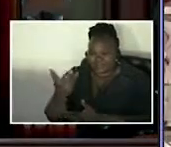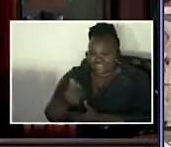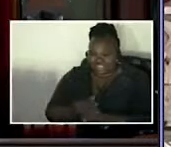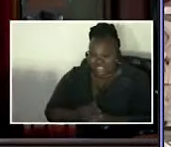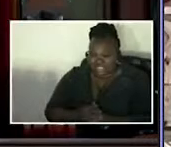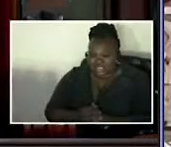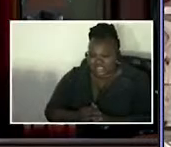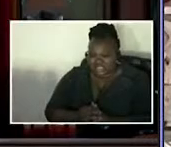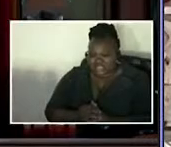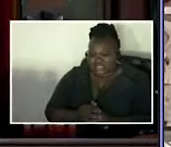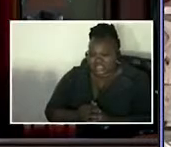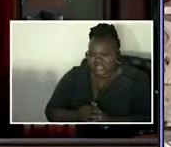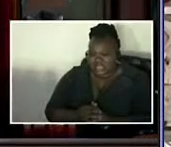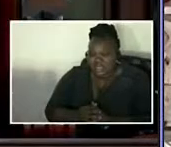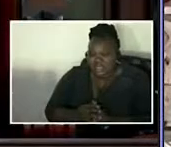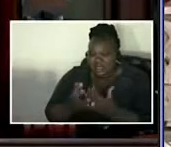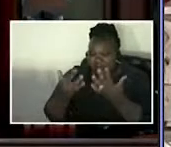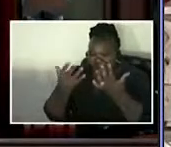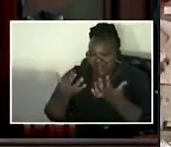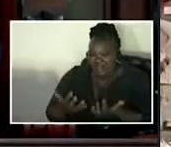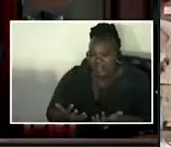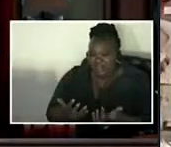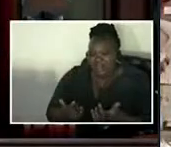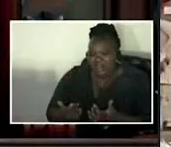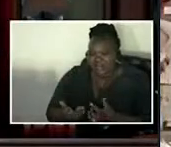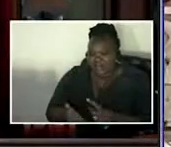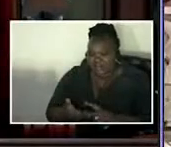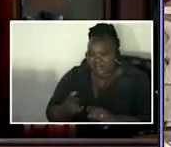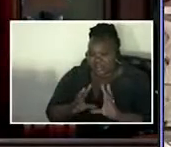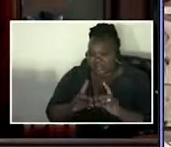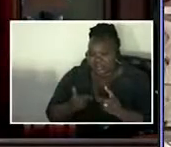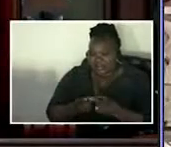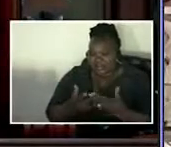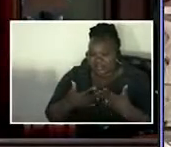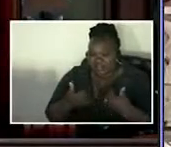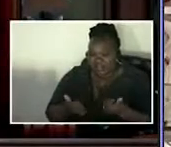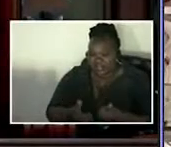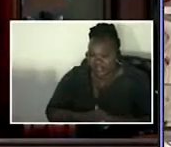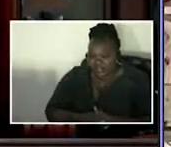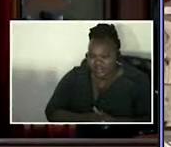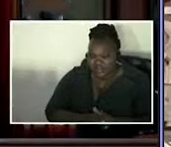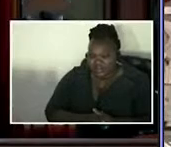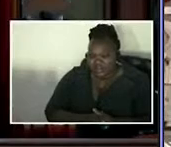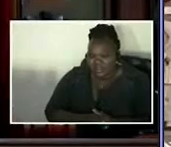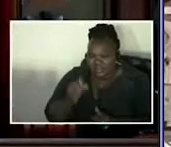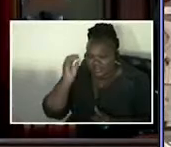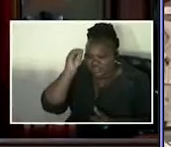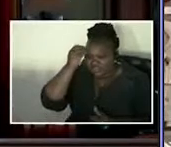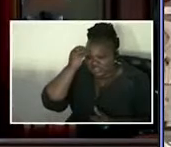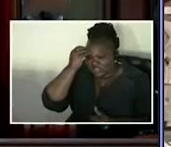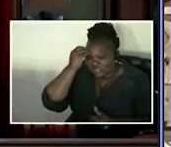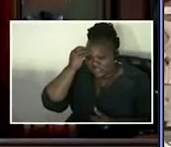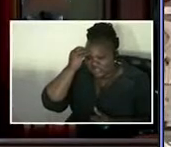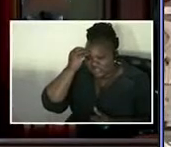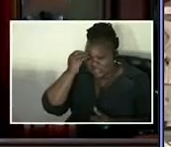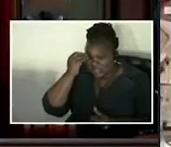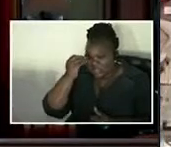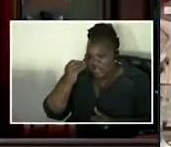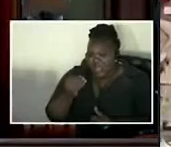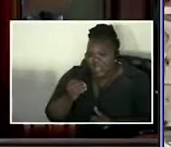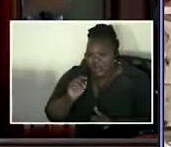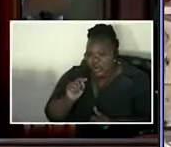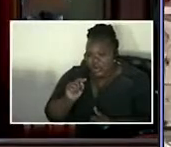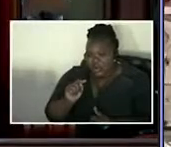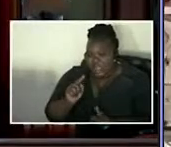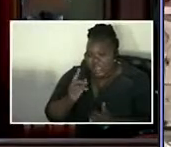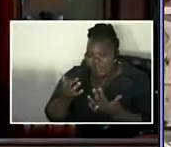that is given to the department of health it is interesting to note that the bulk of this budget